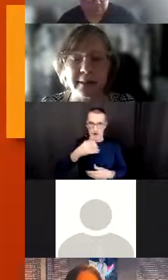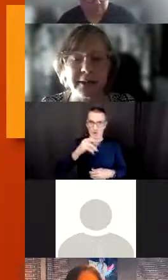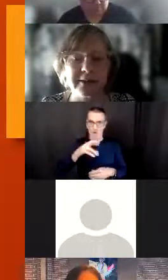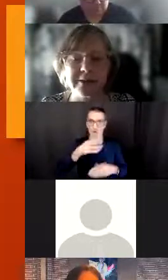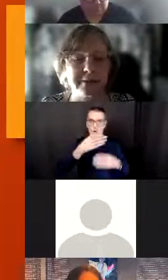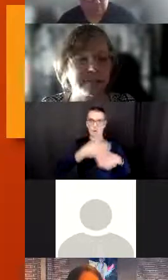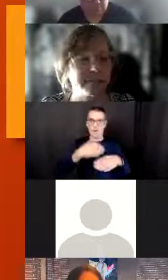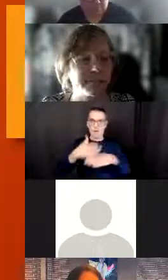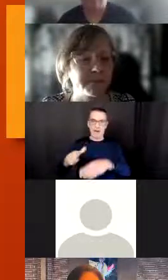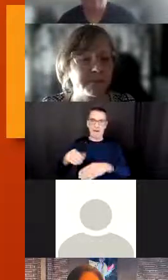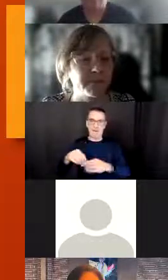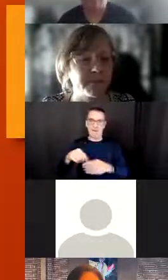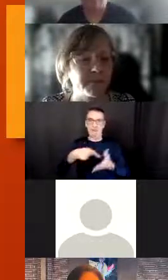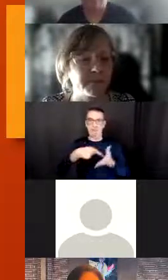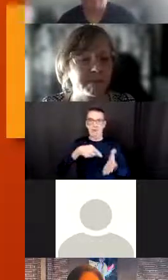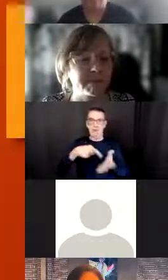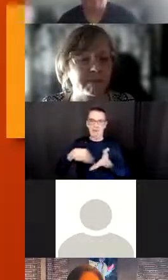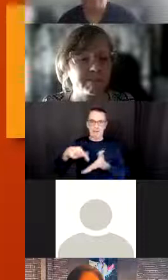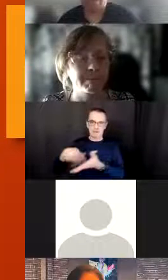into payments.